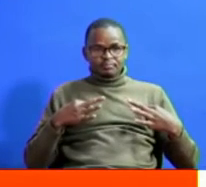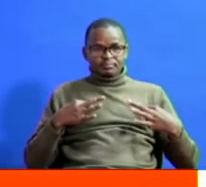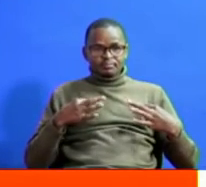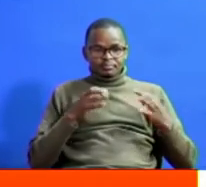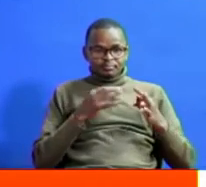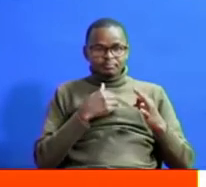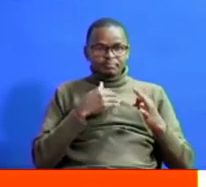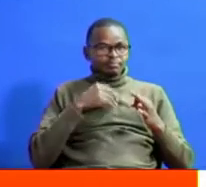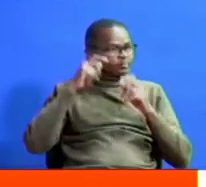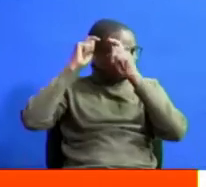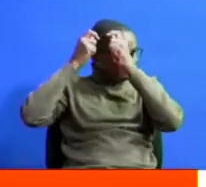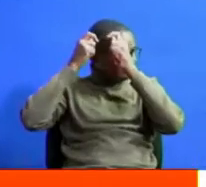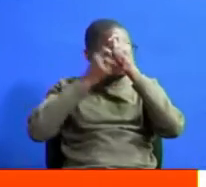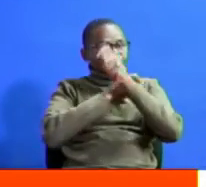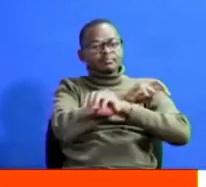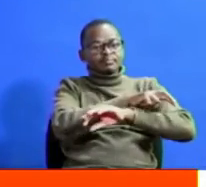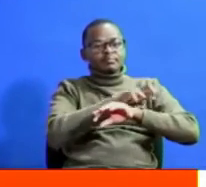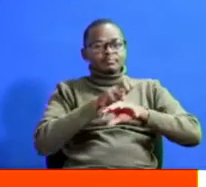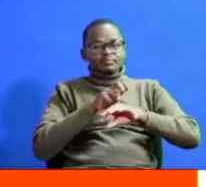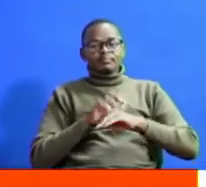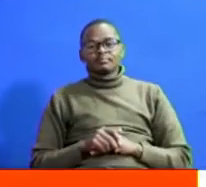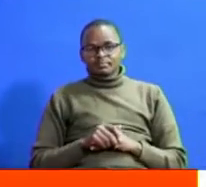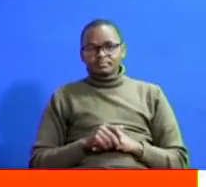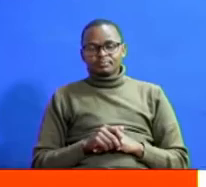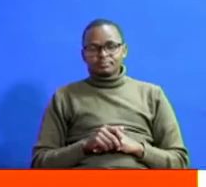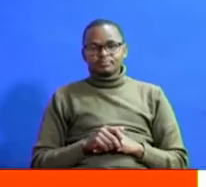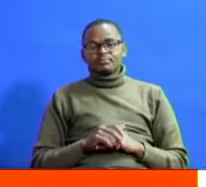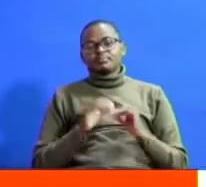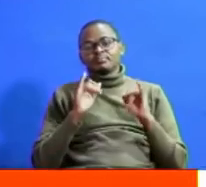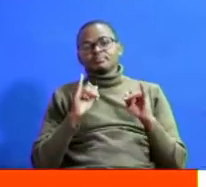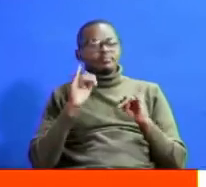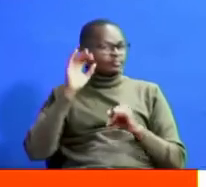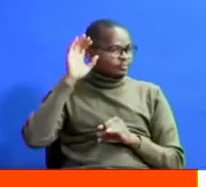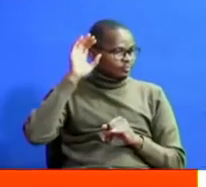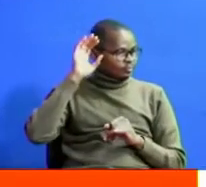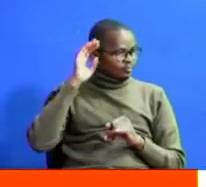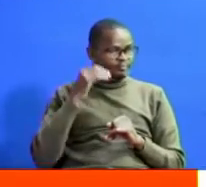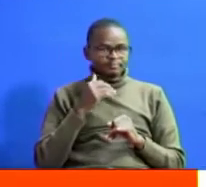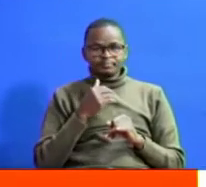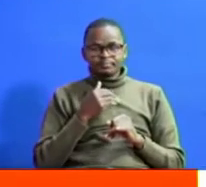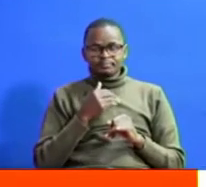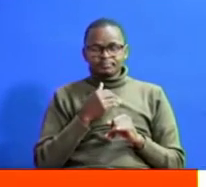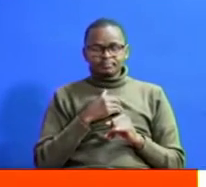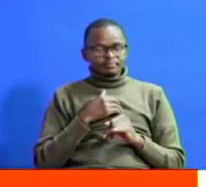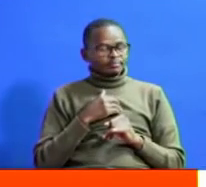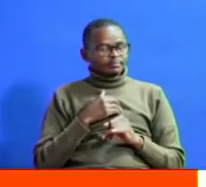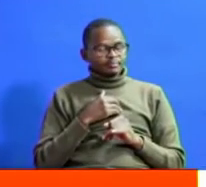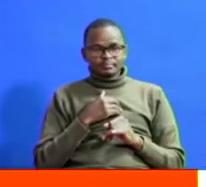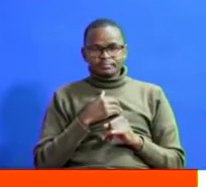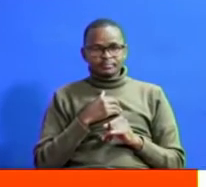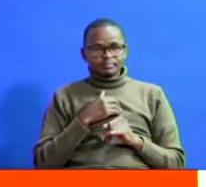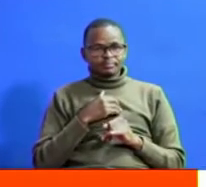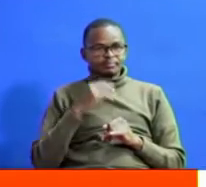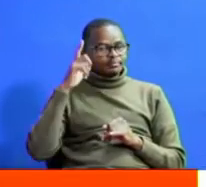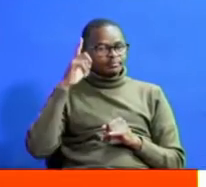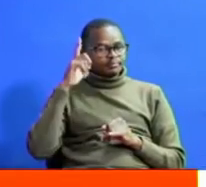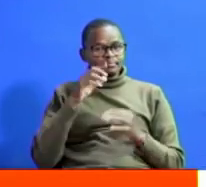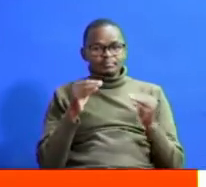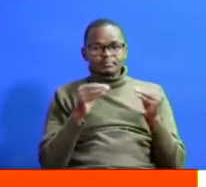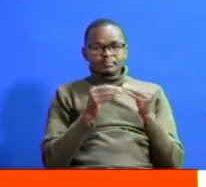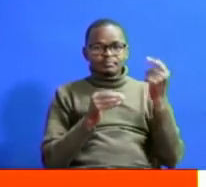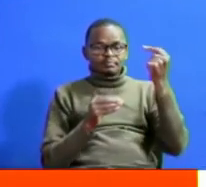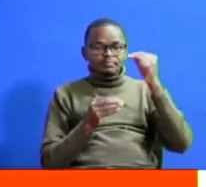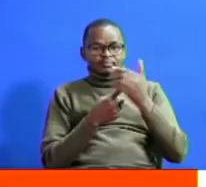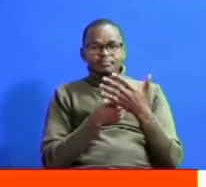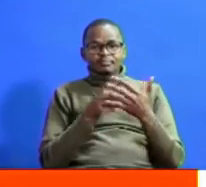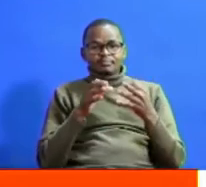dreads, wanaambiwa ni wezi. Sasa tunasikia kama tuko na huzuni sana, kama sisi wazazi. The meeting comes in the